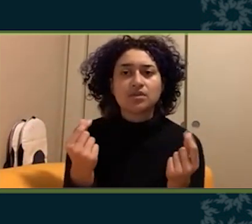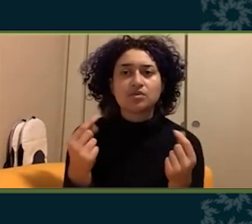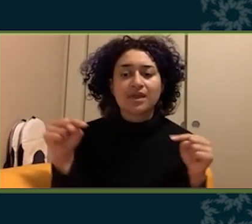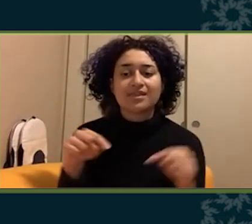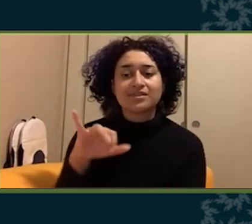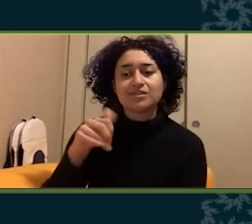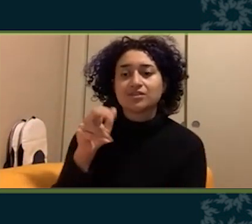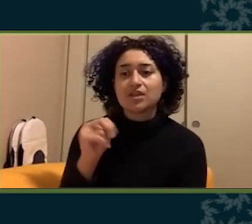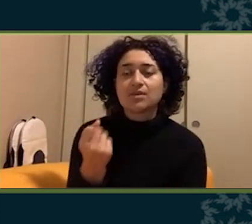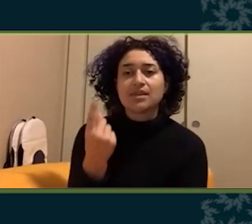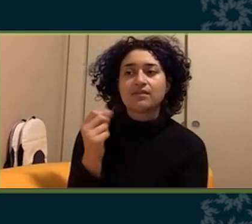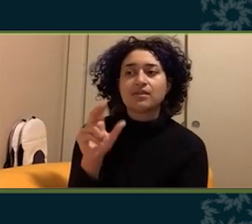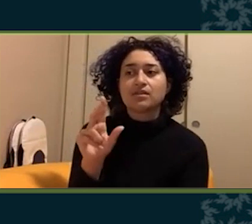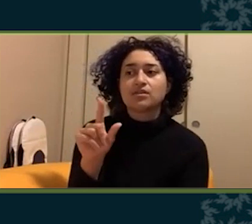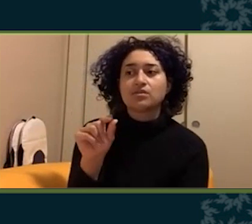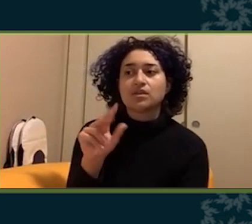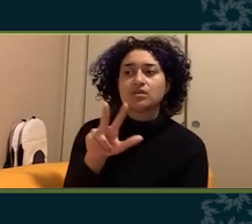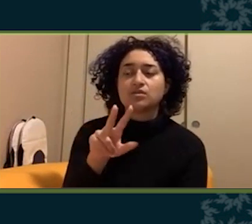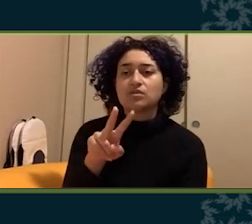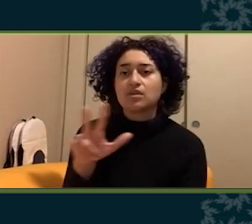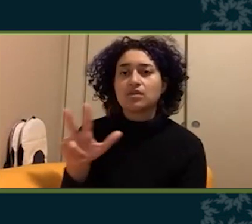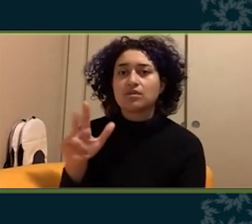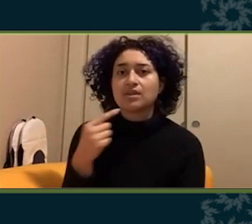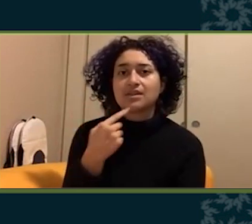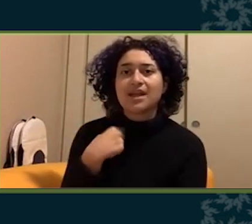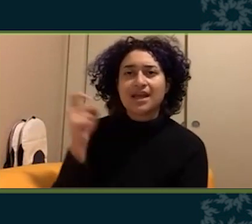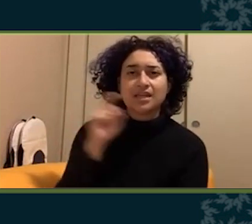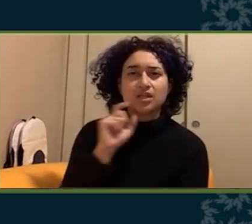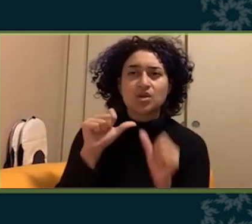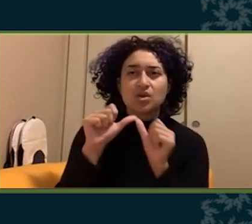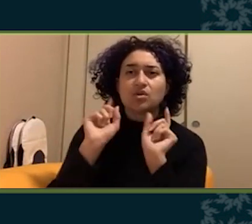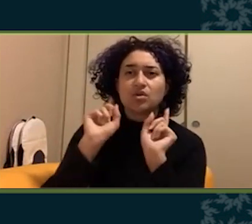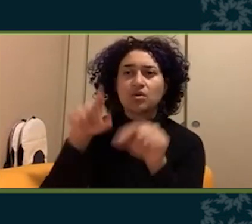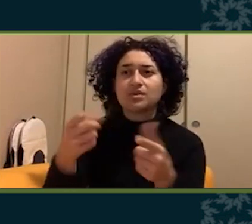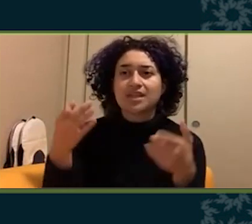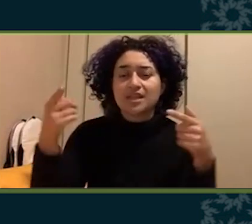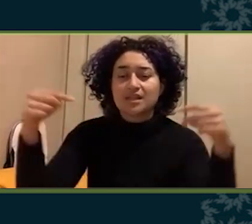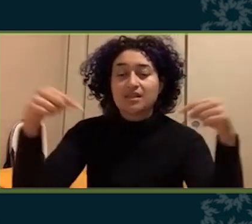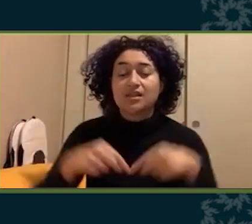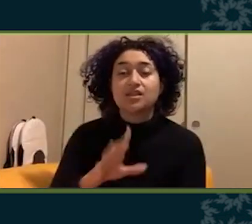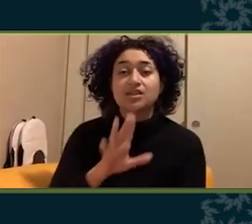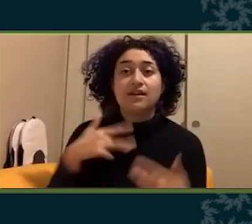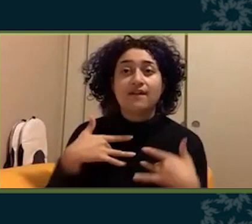11th, 2023 at 1:40 p.m., they were like, I need to go to this talk to hear